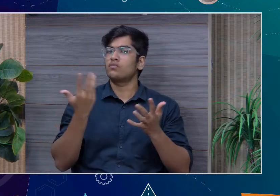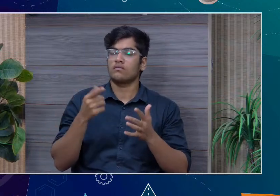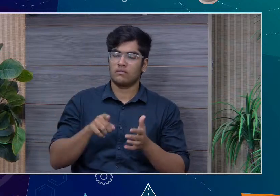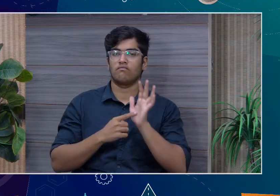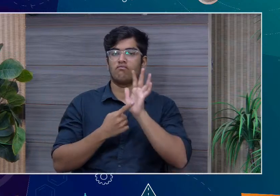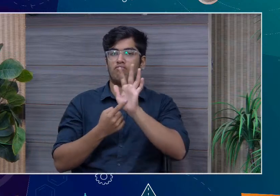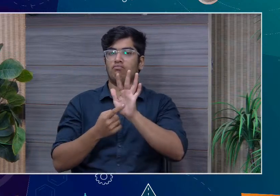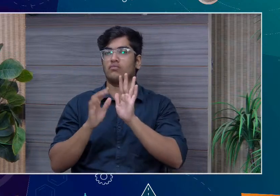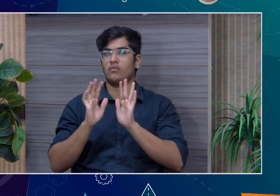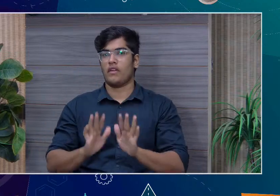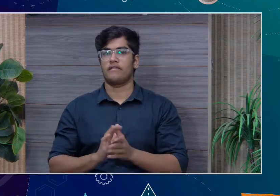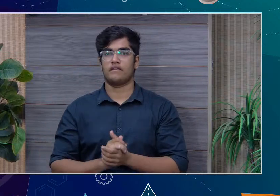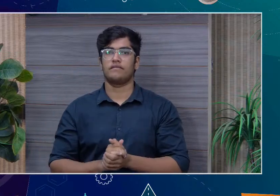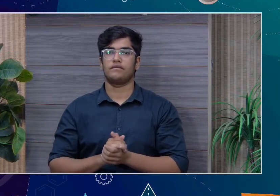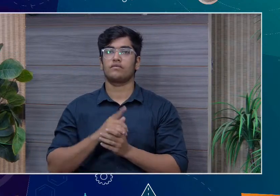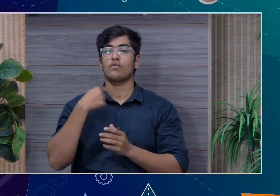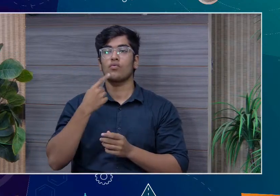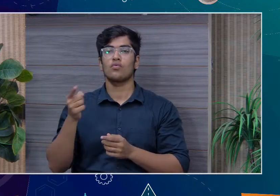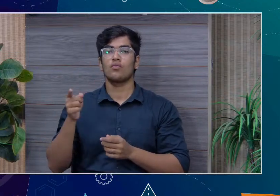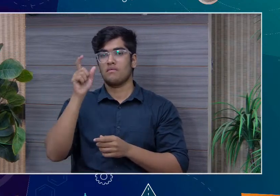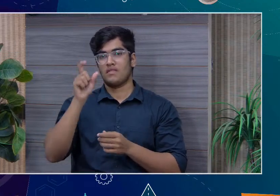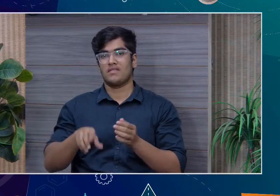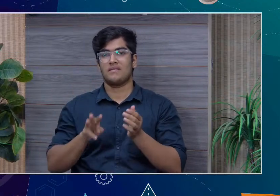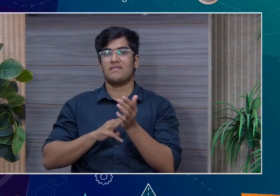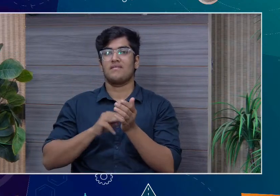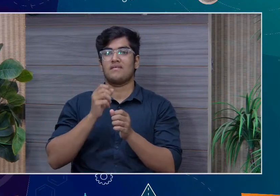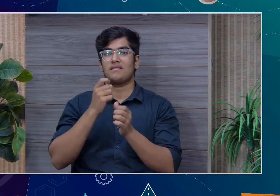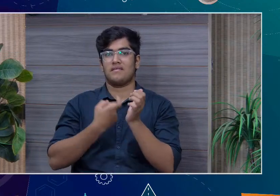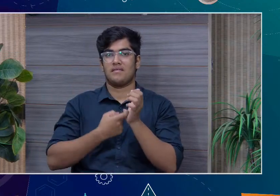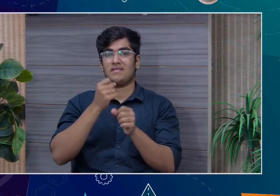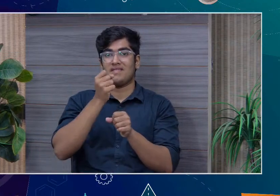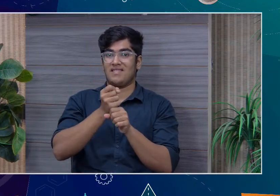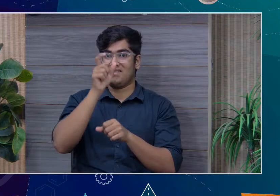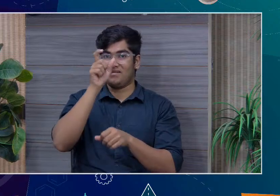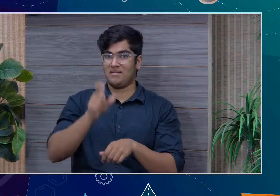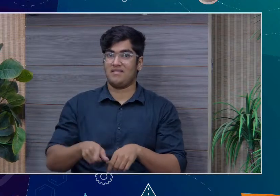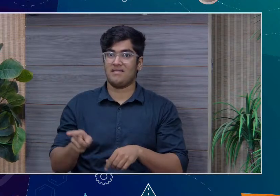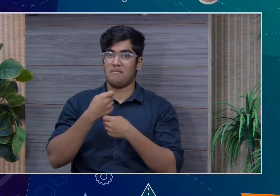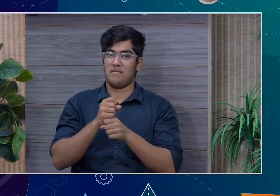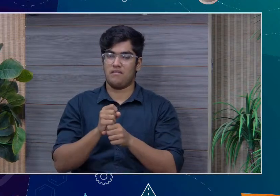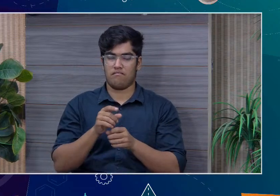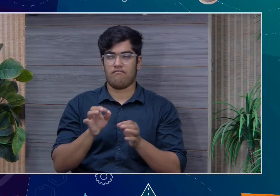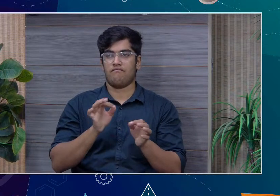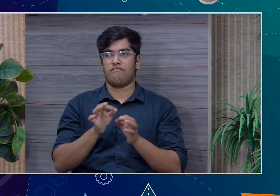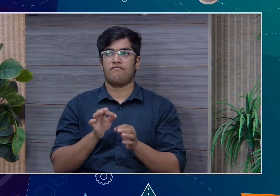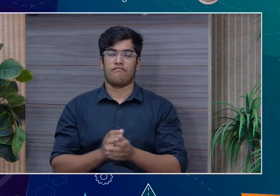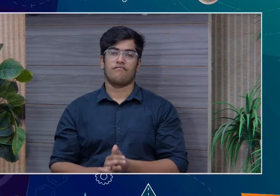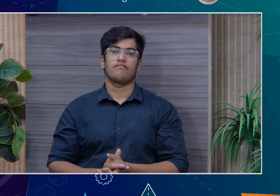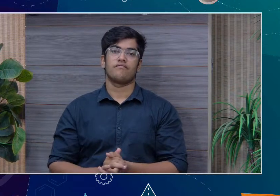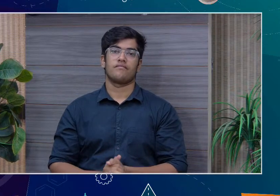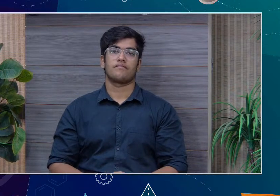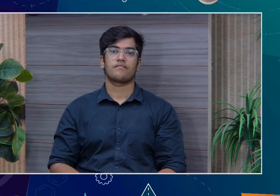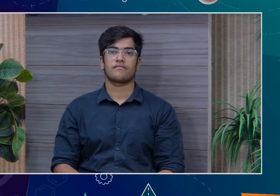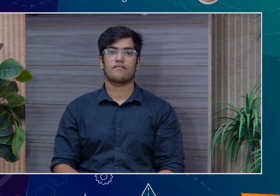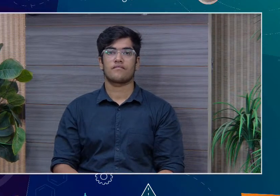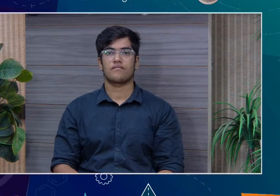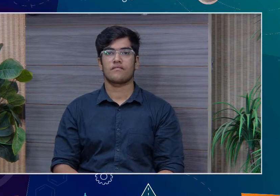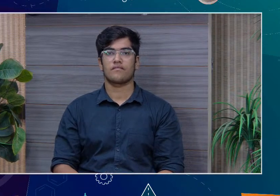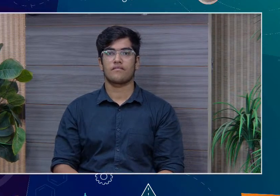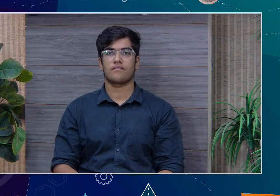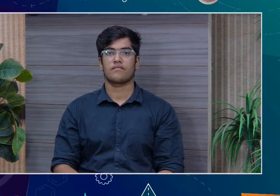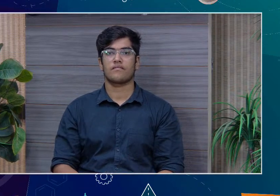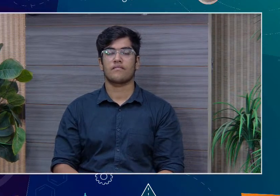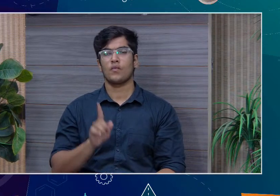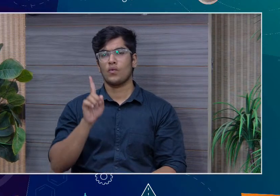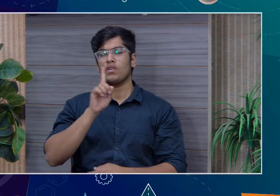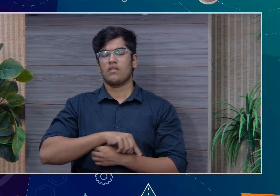the shoes made by Mr. Gessler. Okay. So moving on, one day the author went